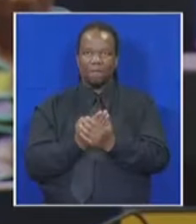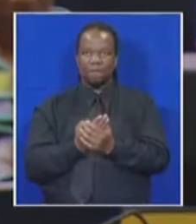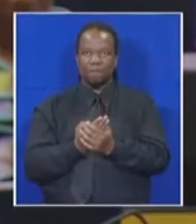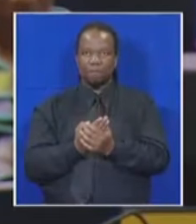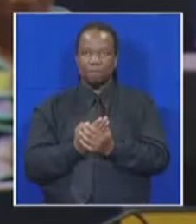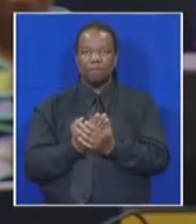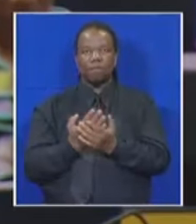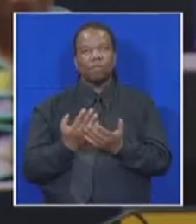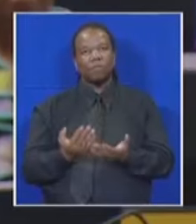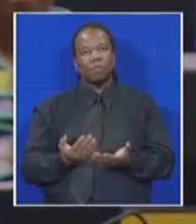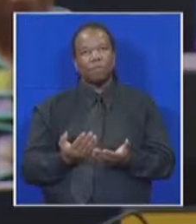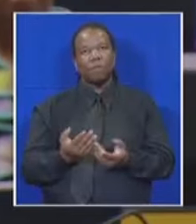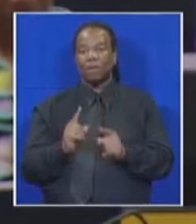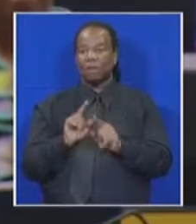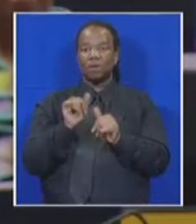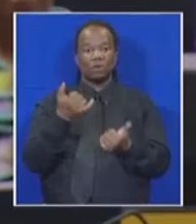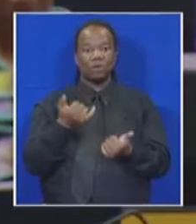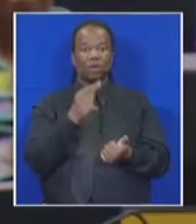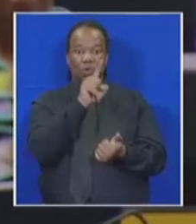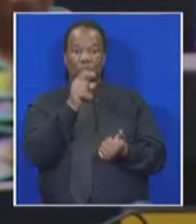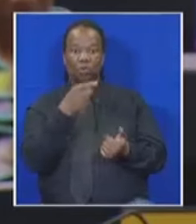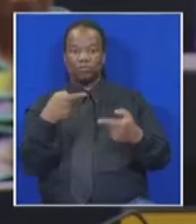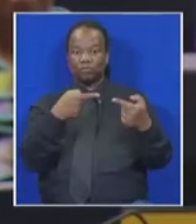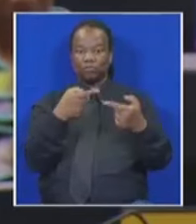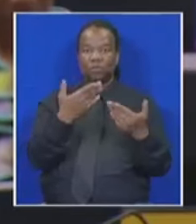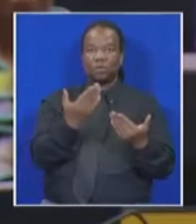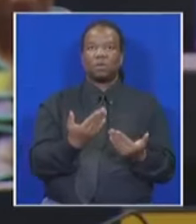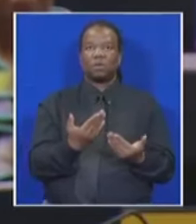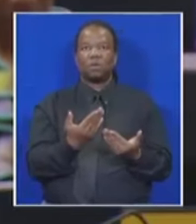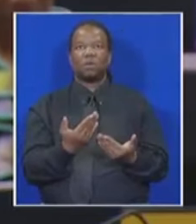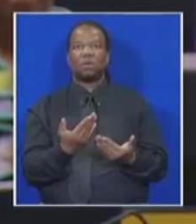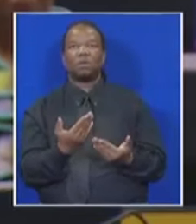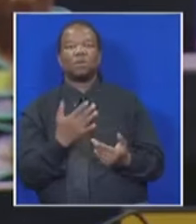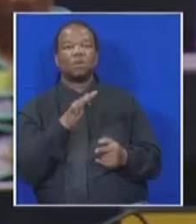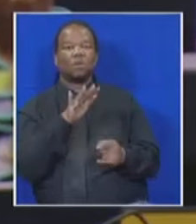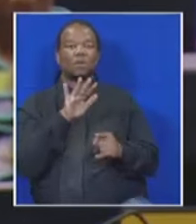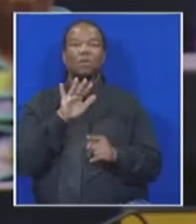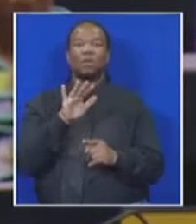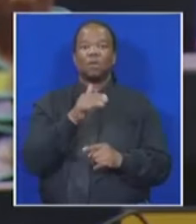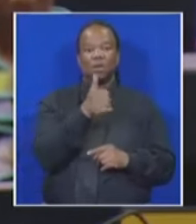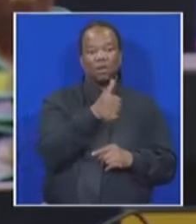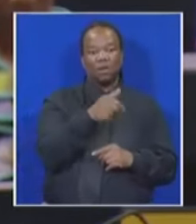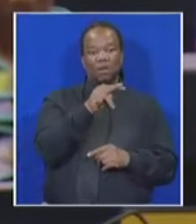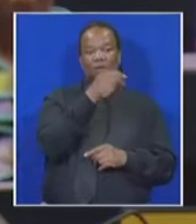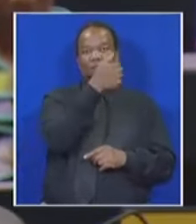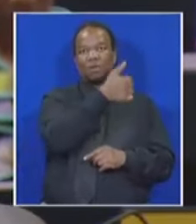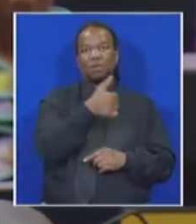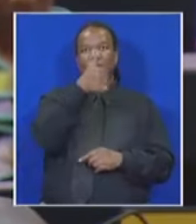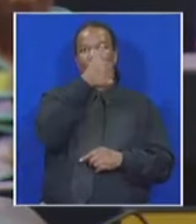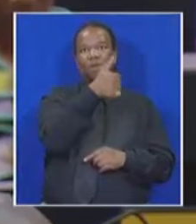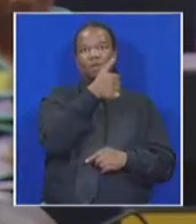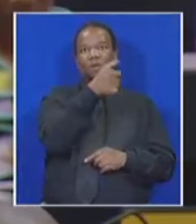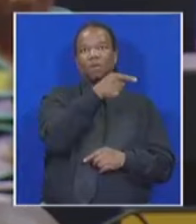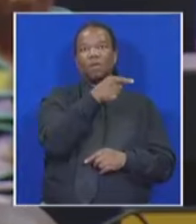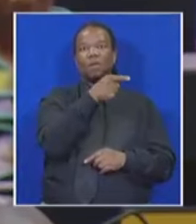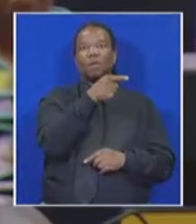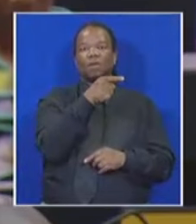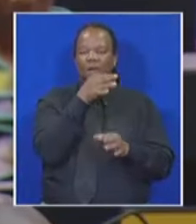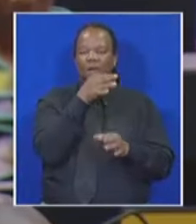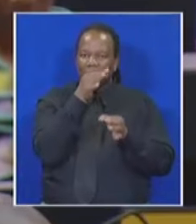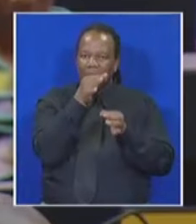regard to the question before the House. The argument that the Honourable Chief Whip of the ANC just now used exactly explains why we